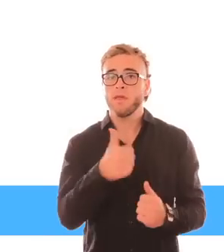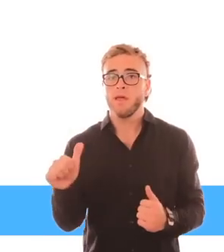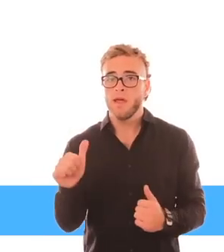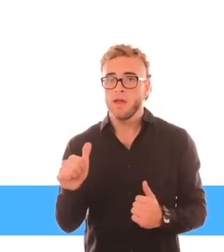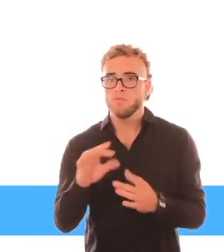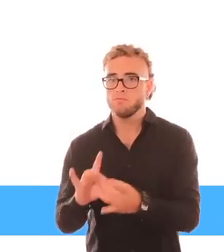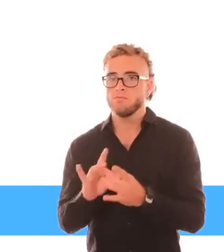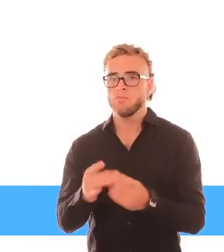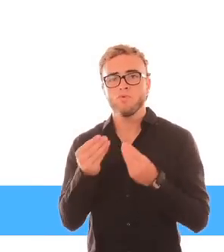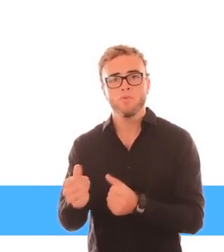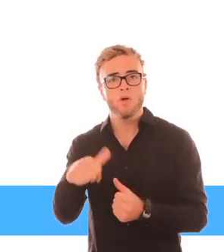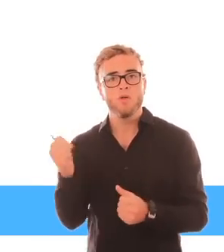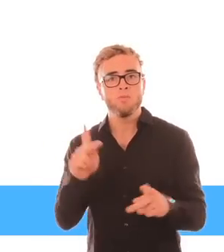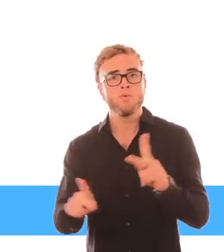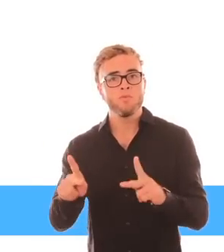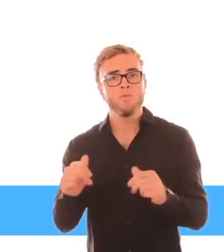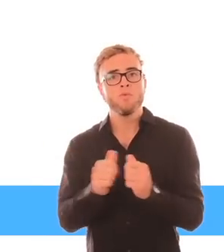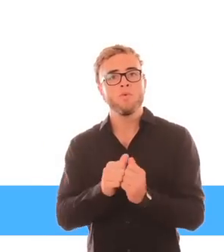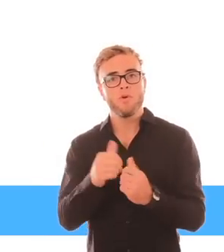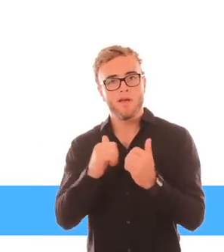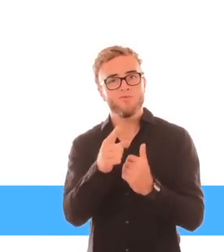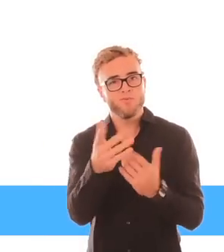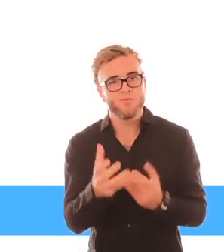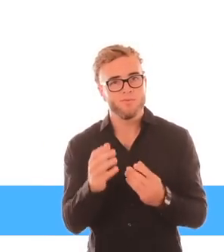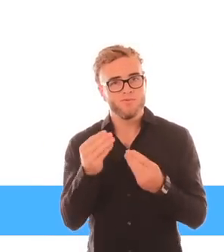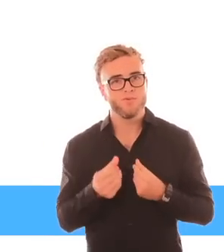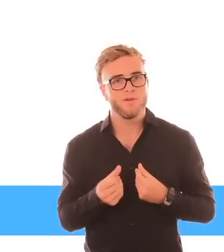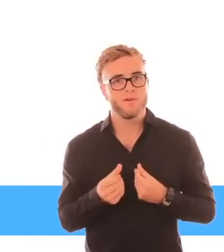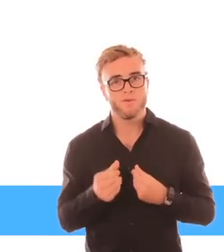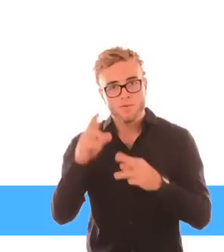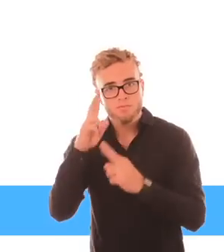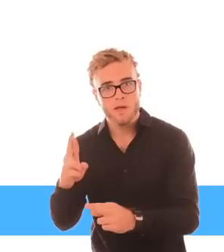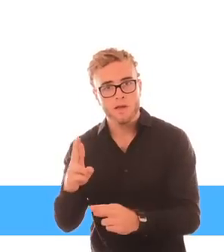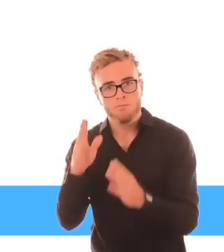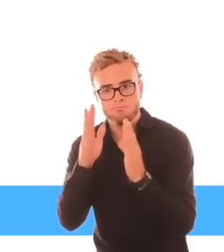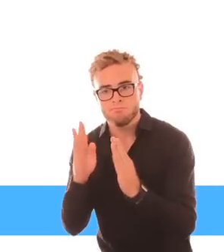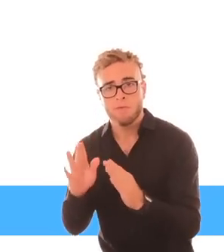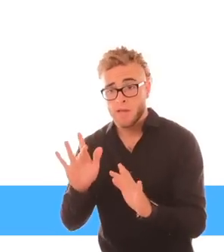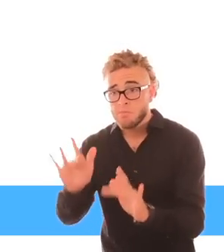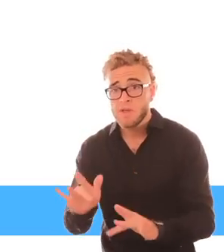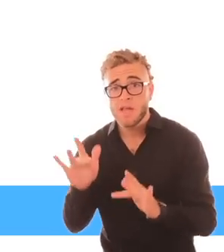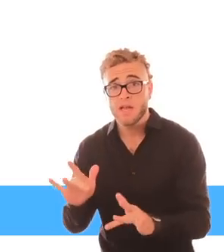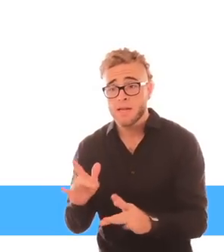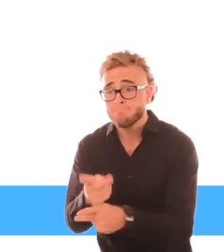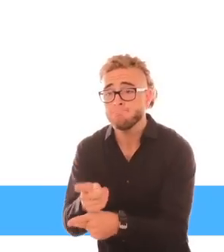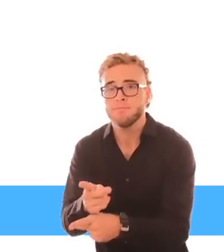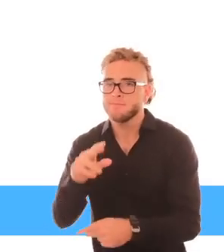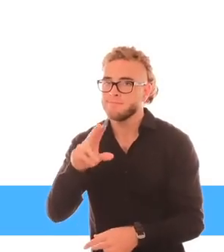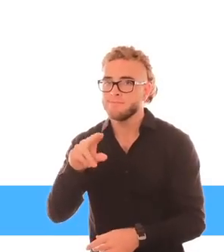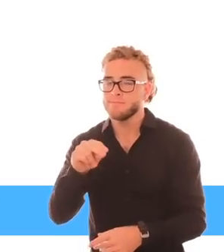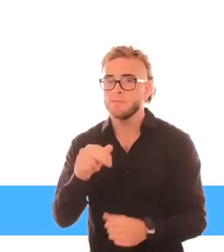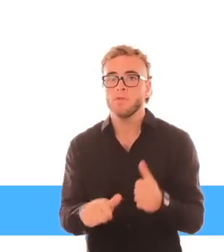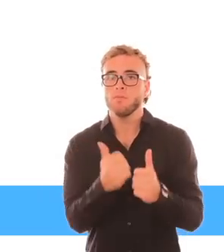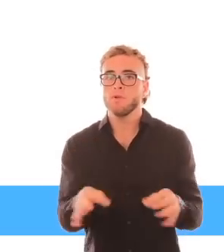any interpersonal relationship, treat the other person the way you would want to be treated, respectfully and attentively, not with pity or paternalism.